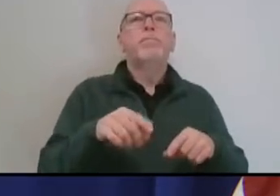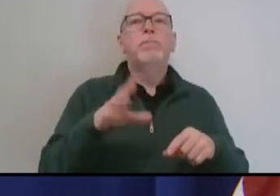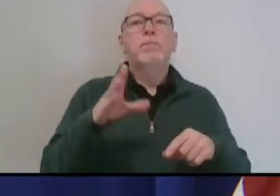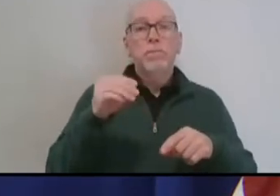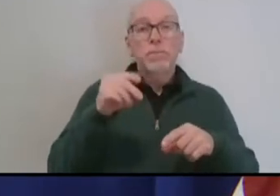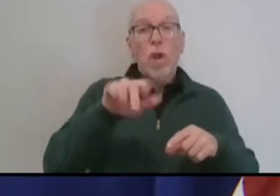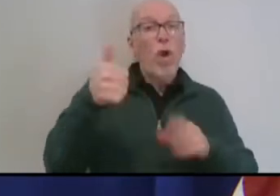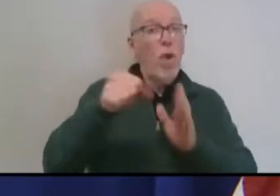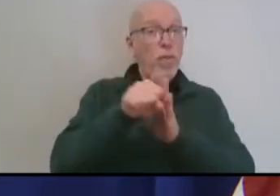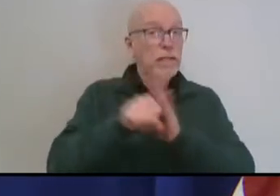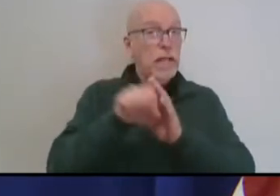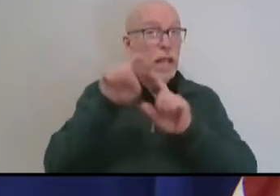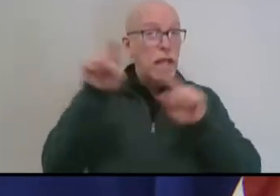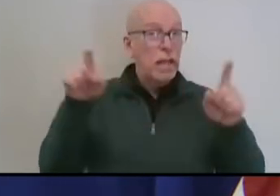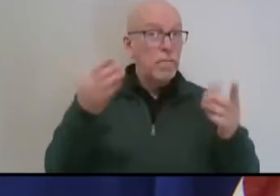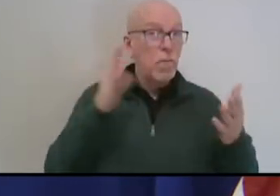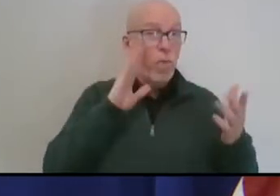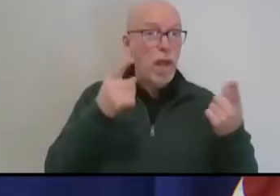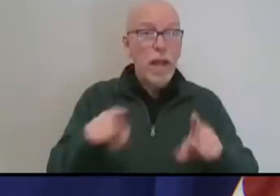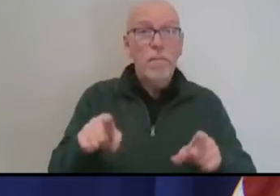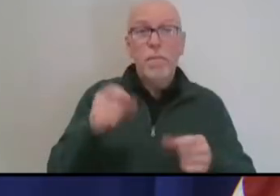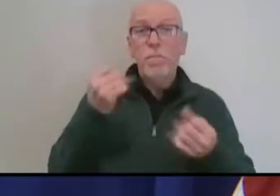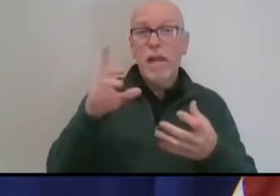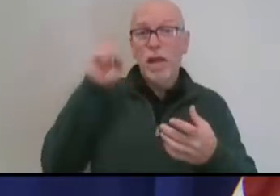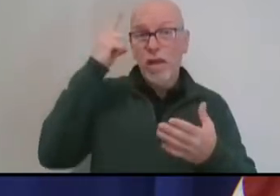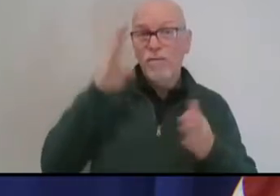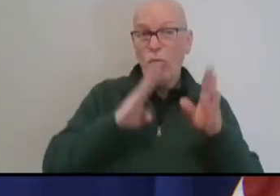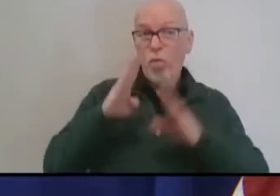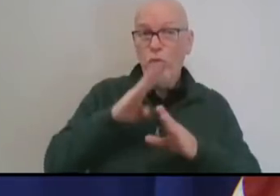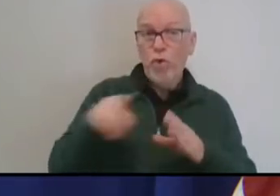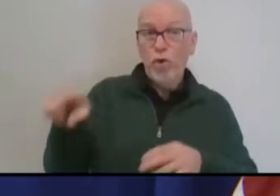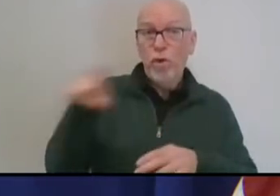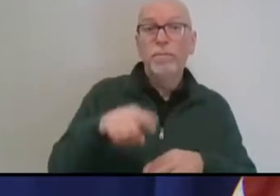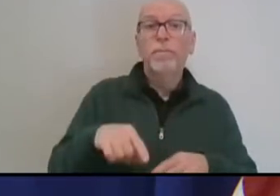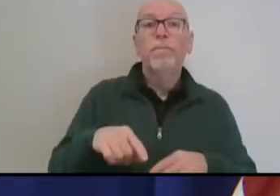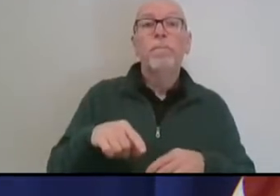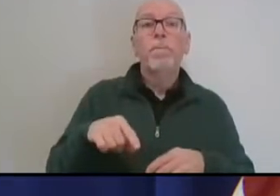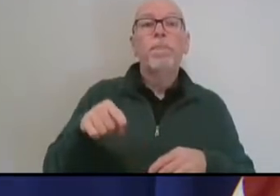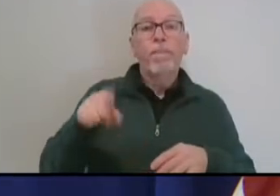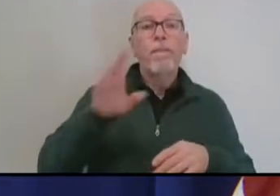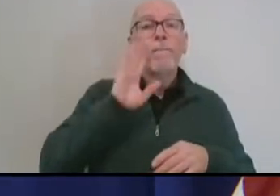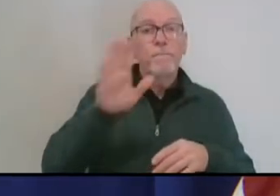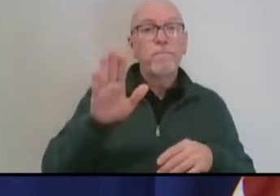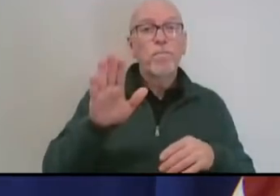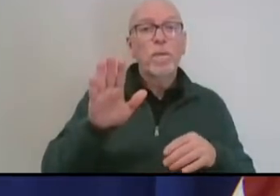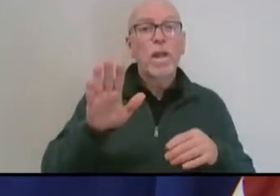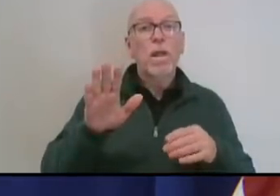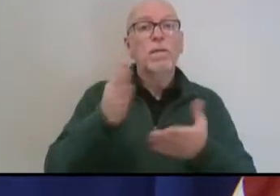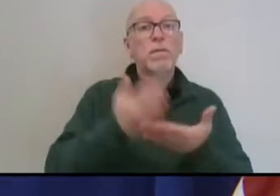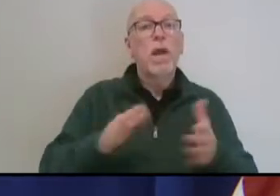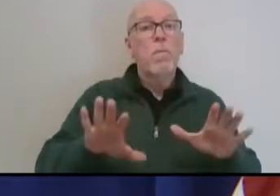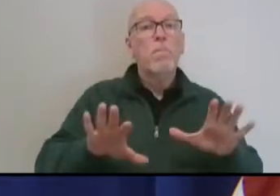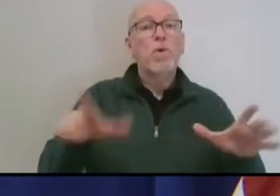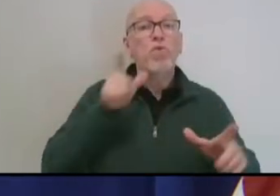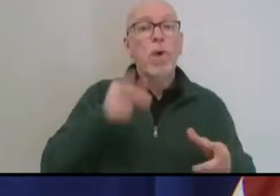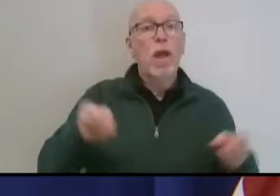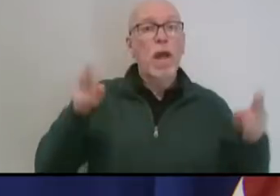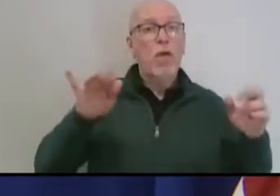other states around the country too, this is what a lot of governors are worried about, is you'll be pushing some out who are more at